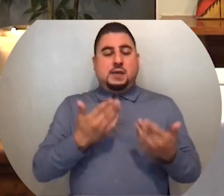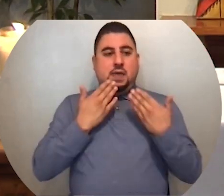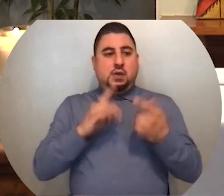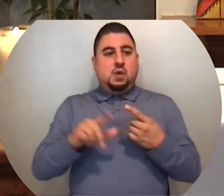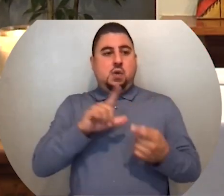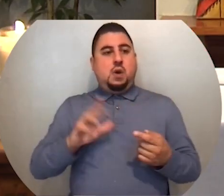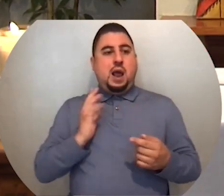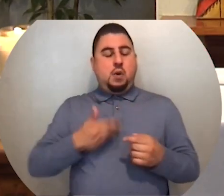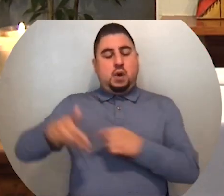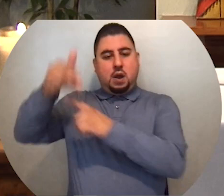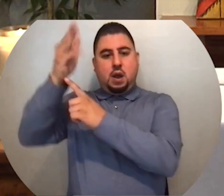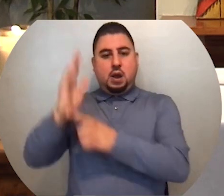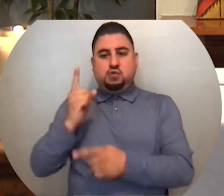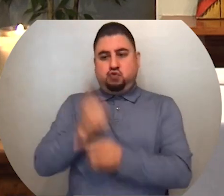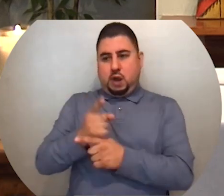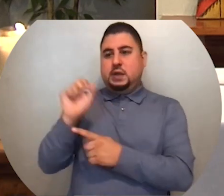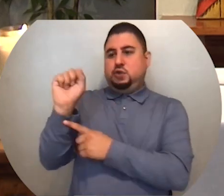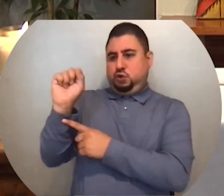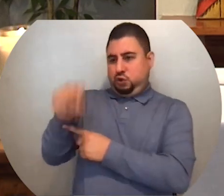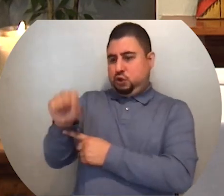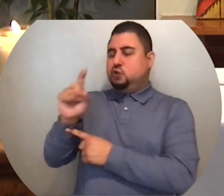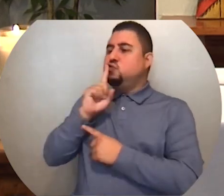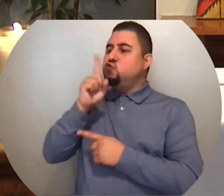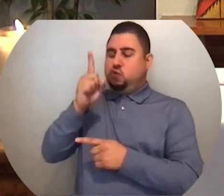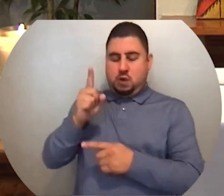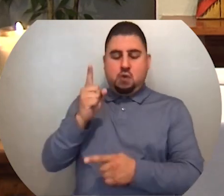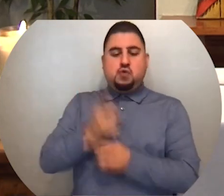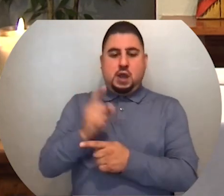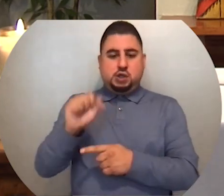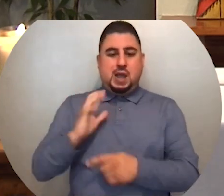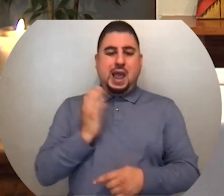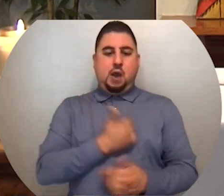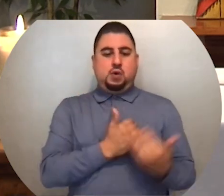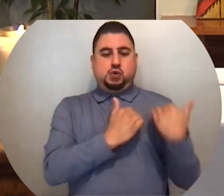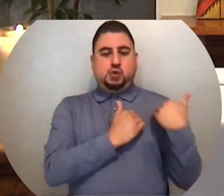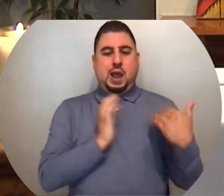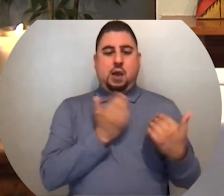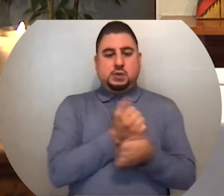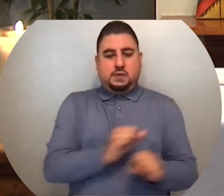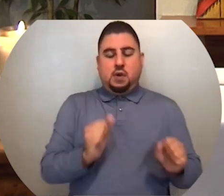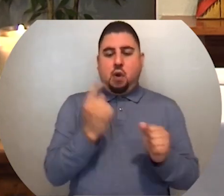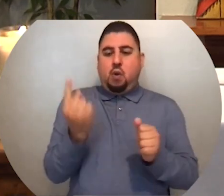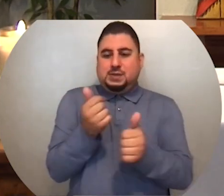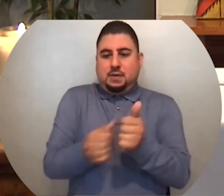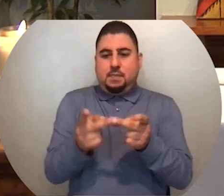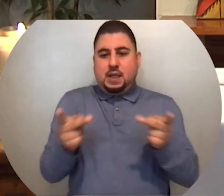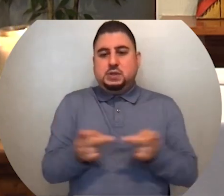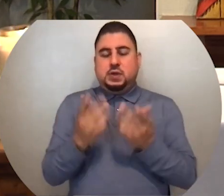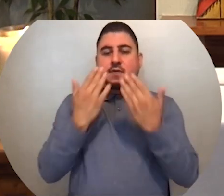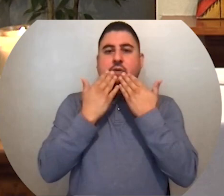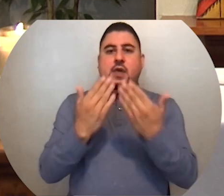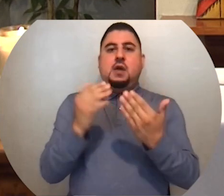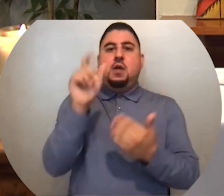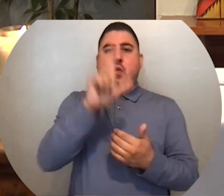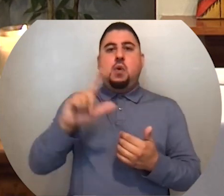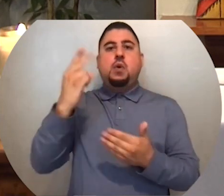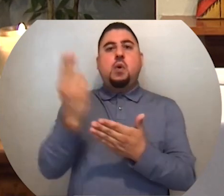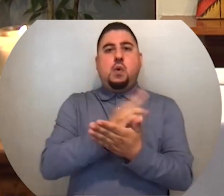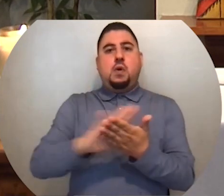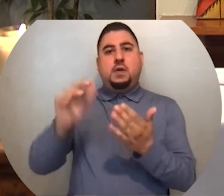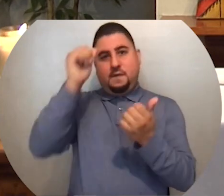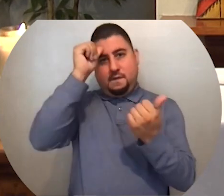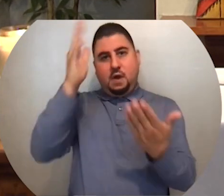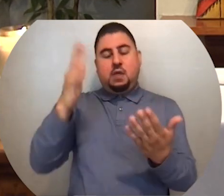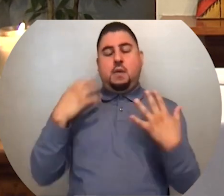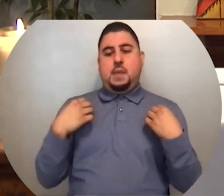our God. It is right and just. It is truly right and just, our duty and our salvation, always and everywhere, to give you thanks, Lord,